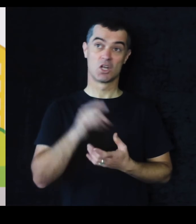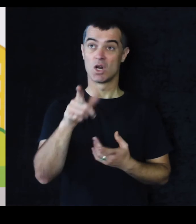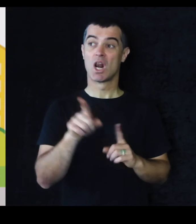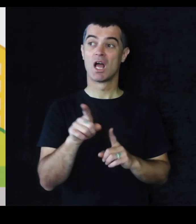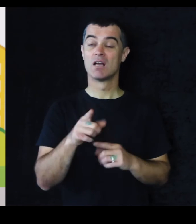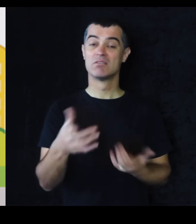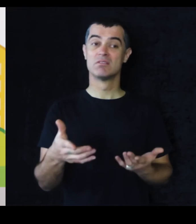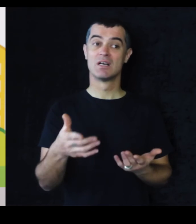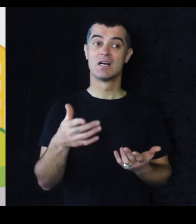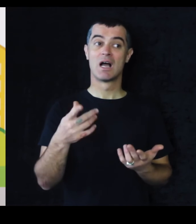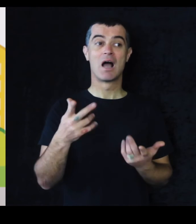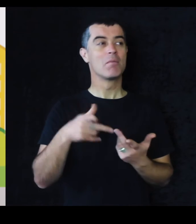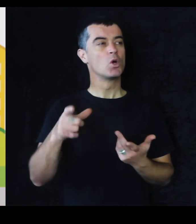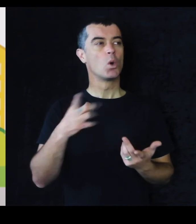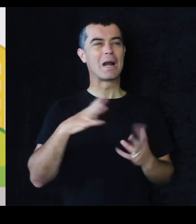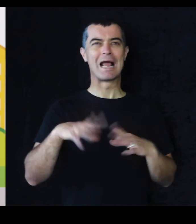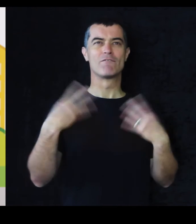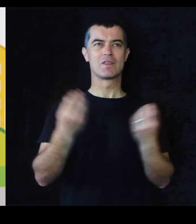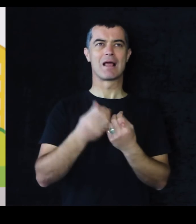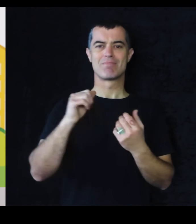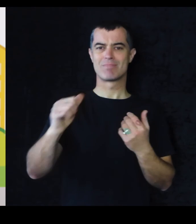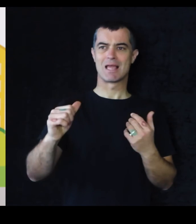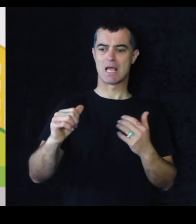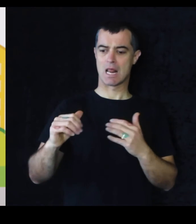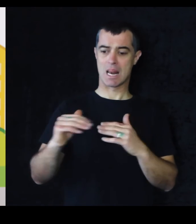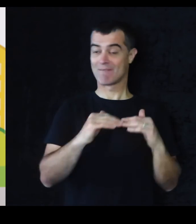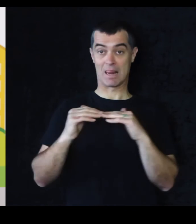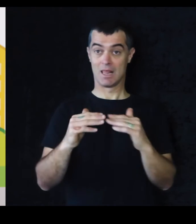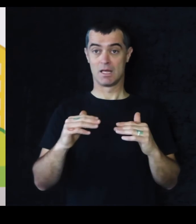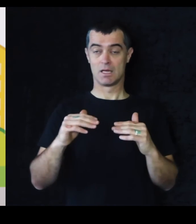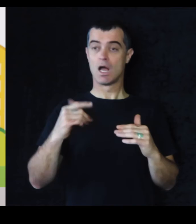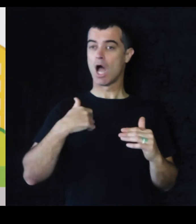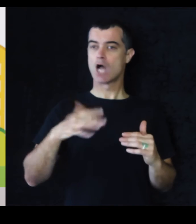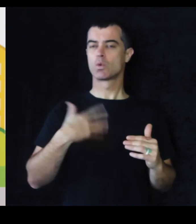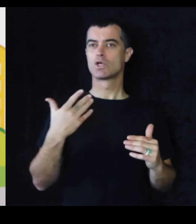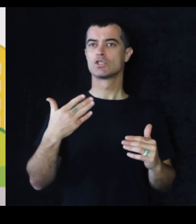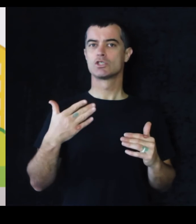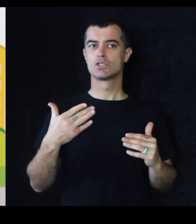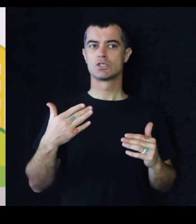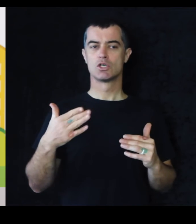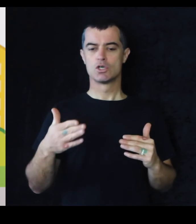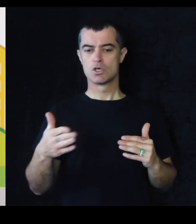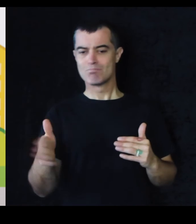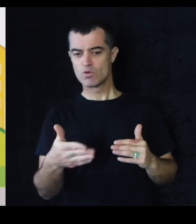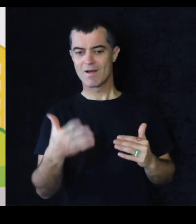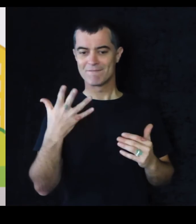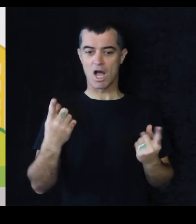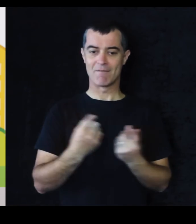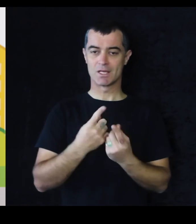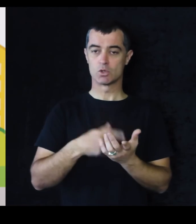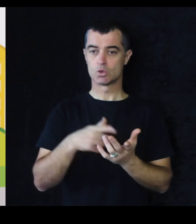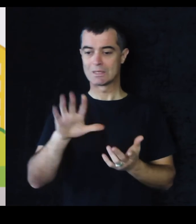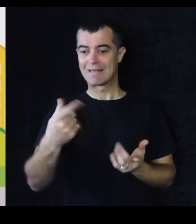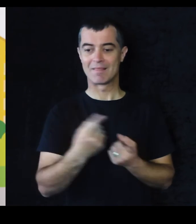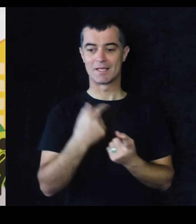like the other person who wanted everything at their level. I want to be able to not have to move 5 things to get to the